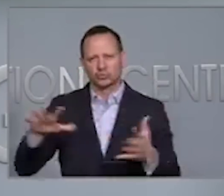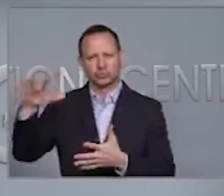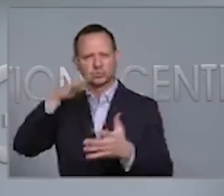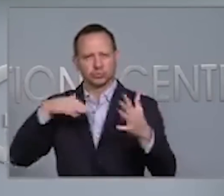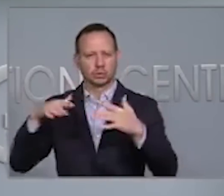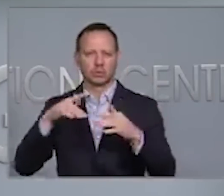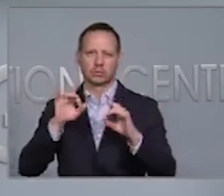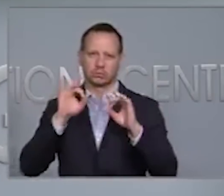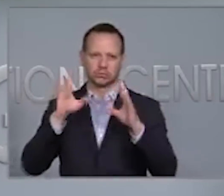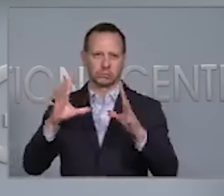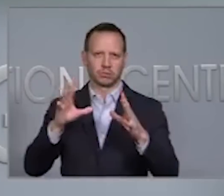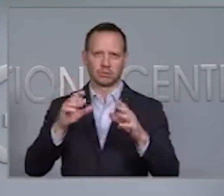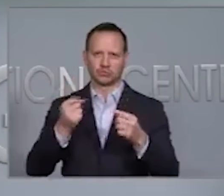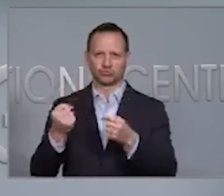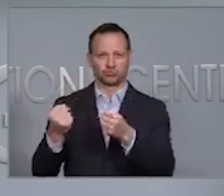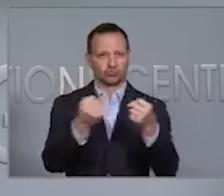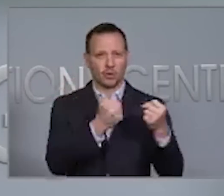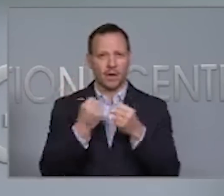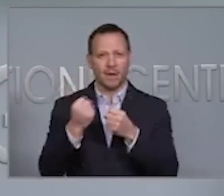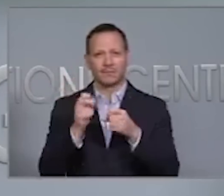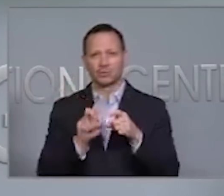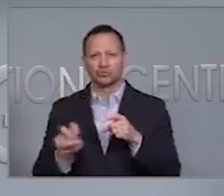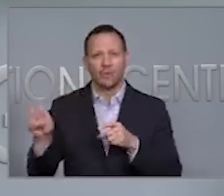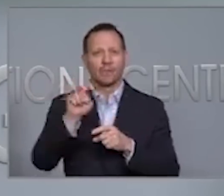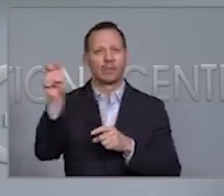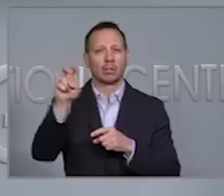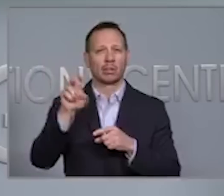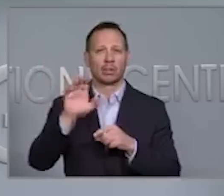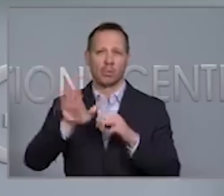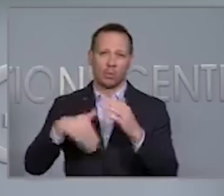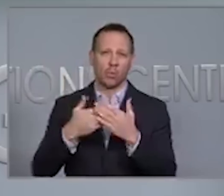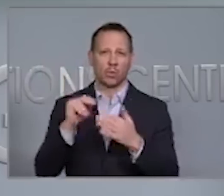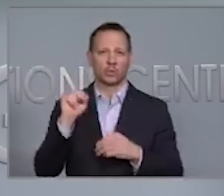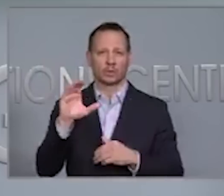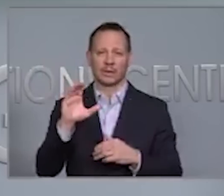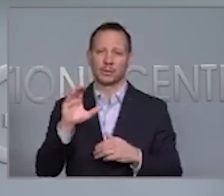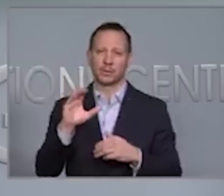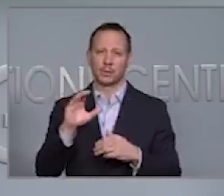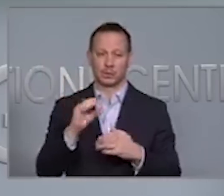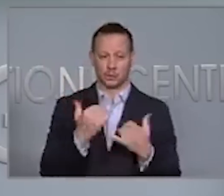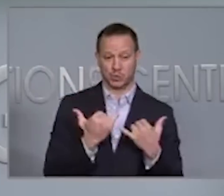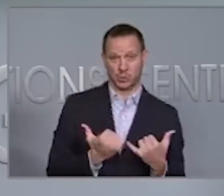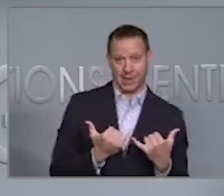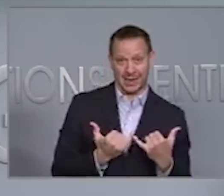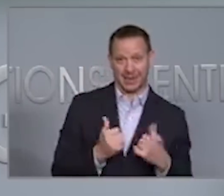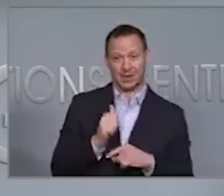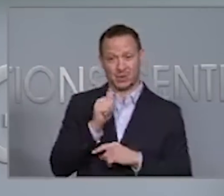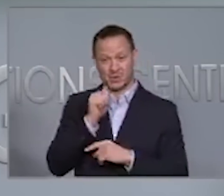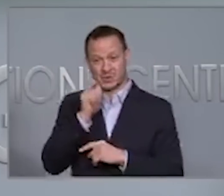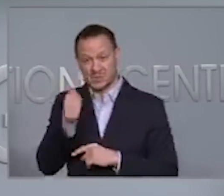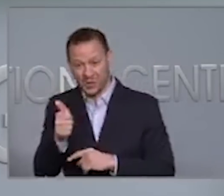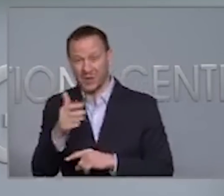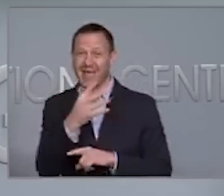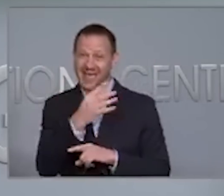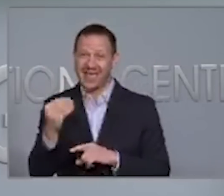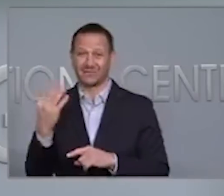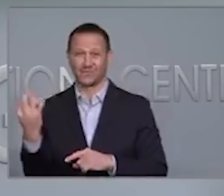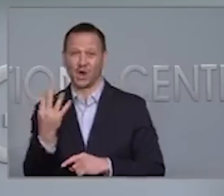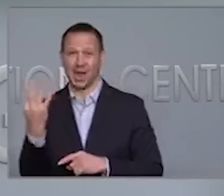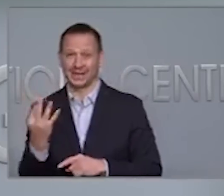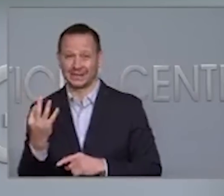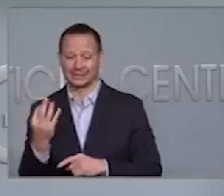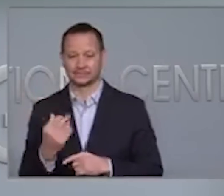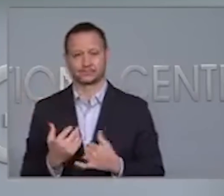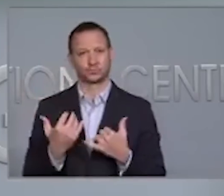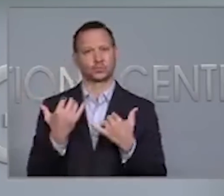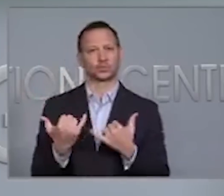travel treacherous across much of North Carolina throughout today, tomorrow, and even into Friday. By the end of today, we